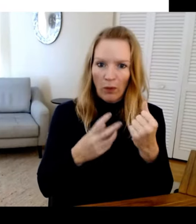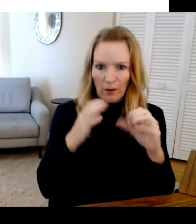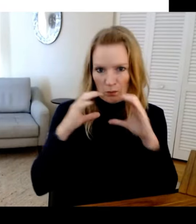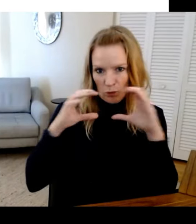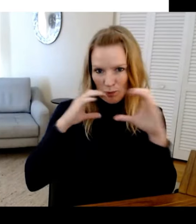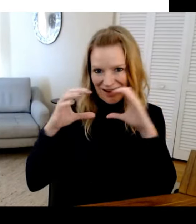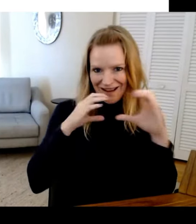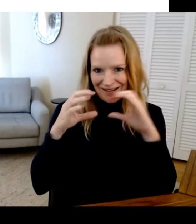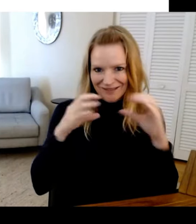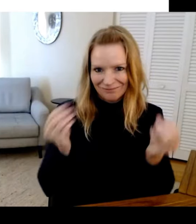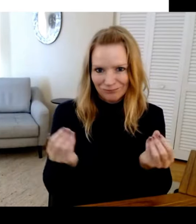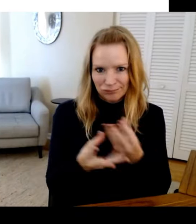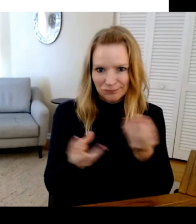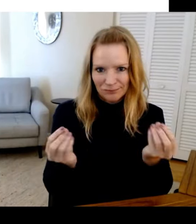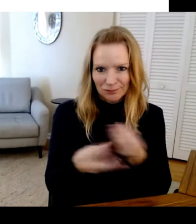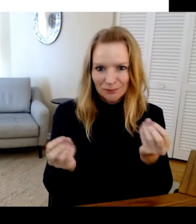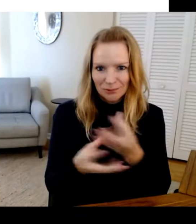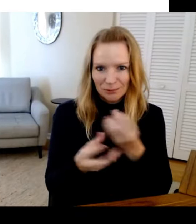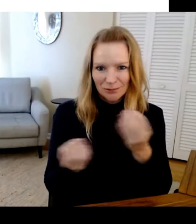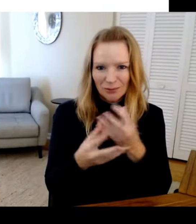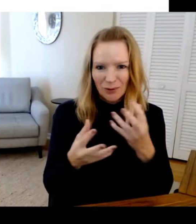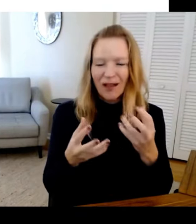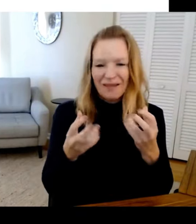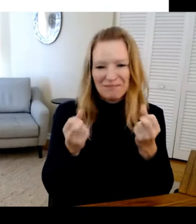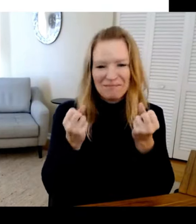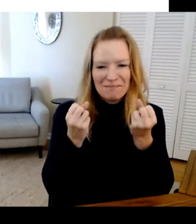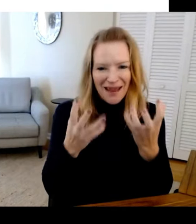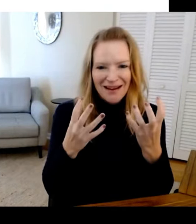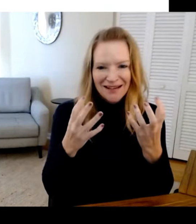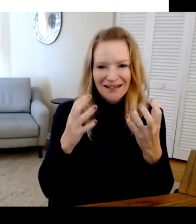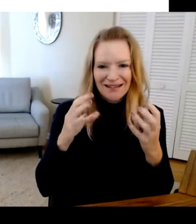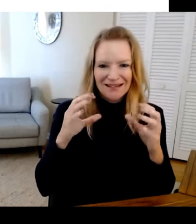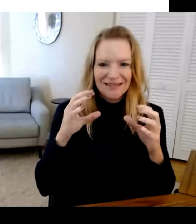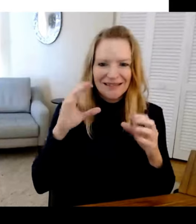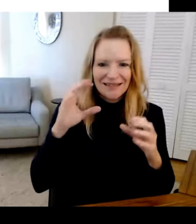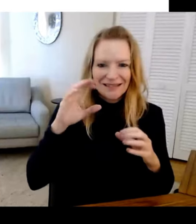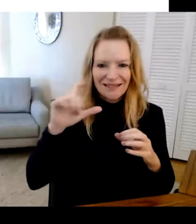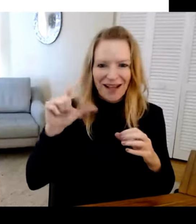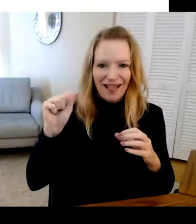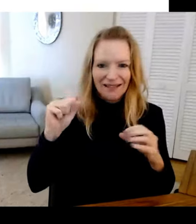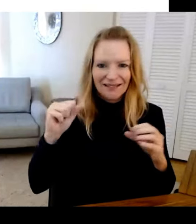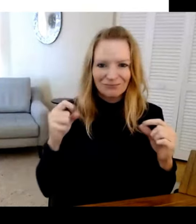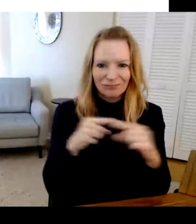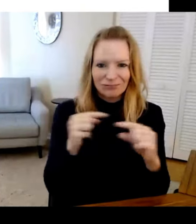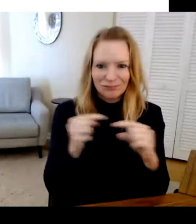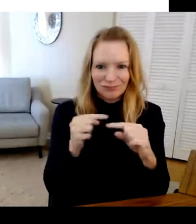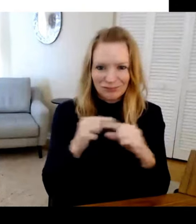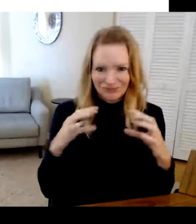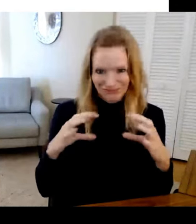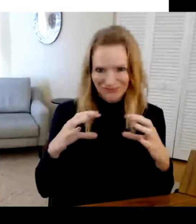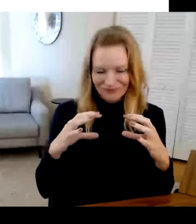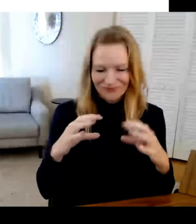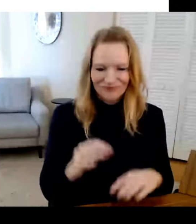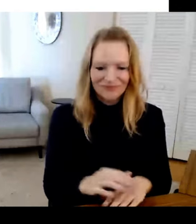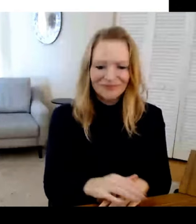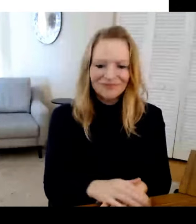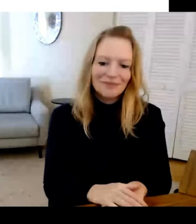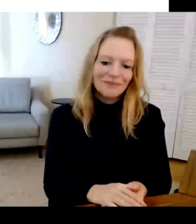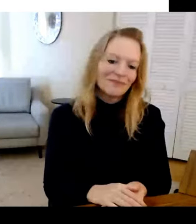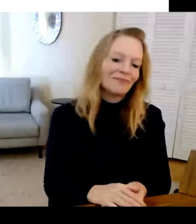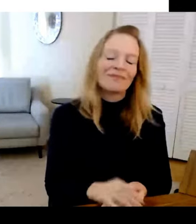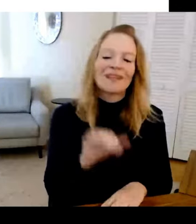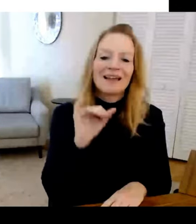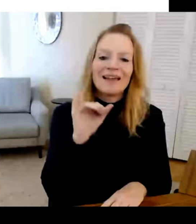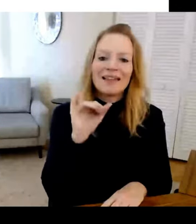one. Both communicate with each other. Both sides communicate with each other through that